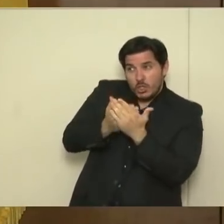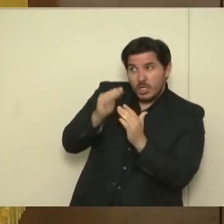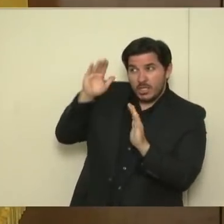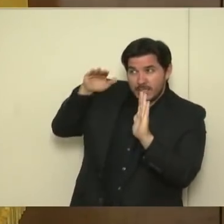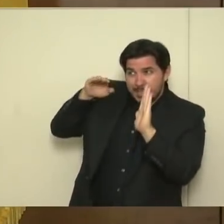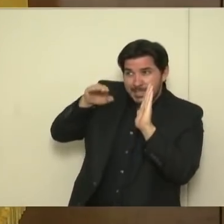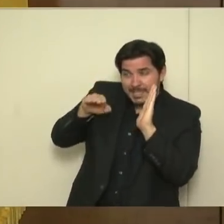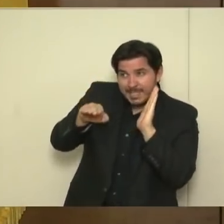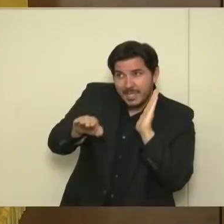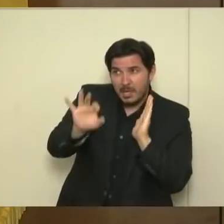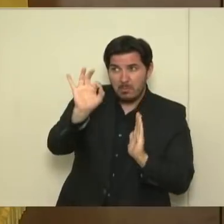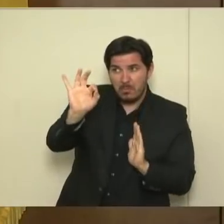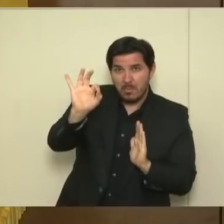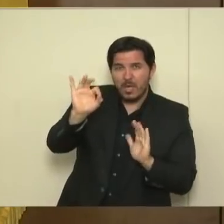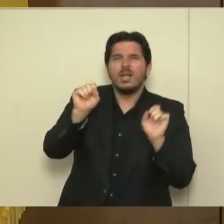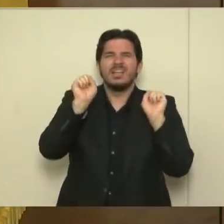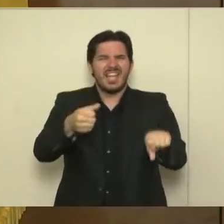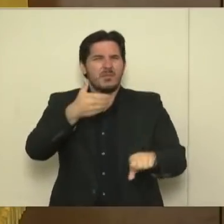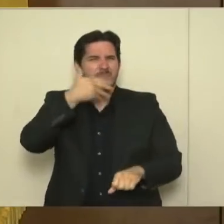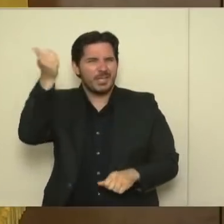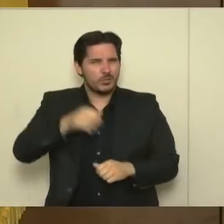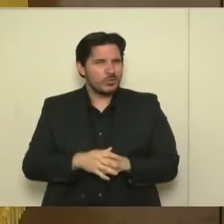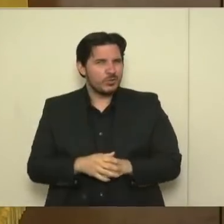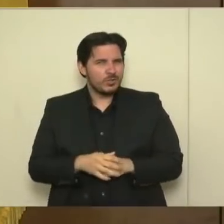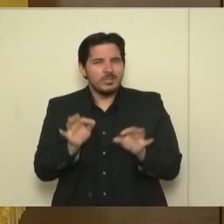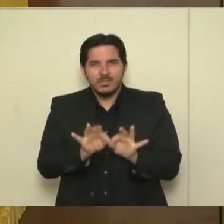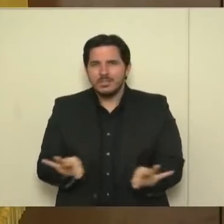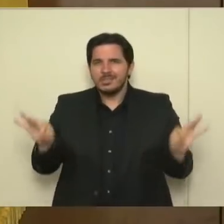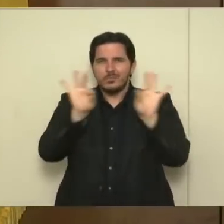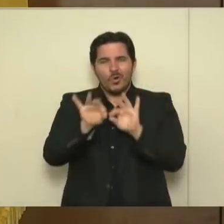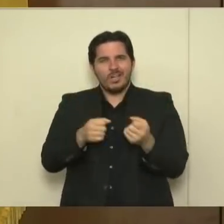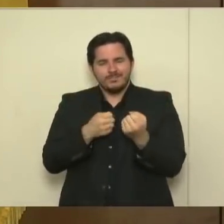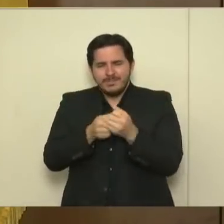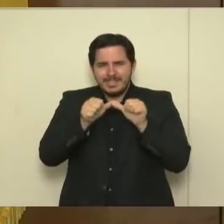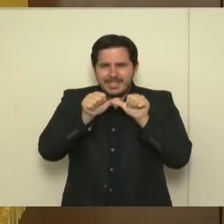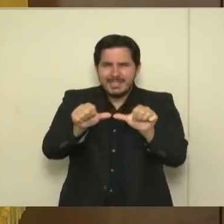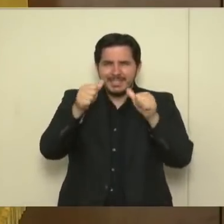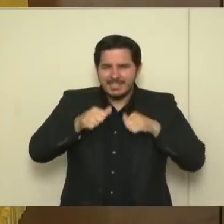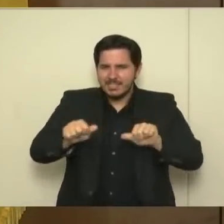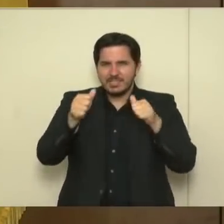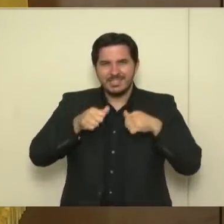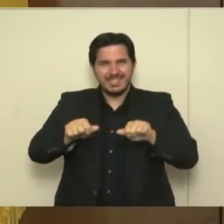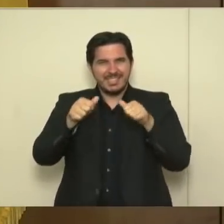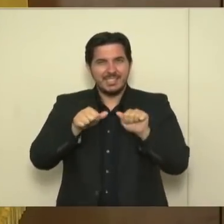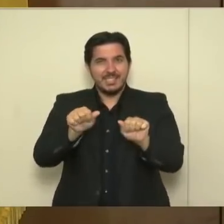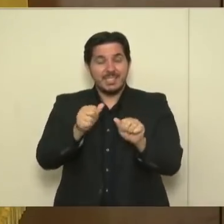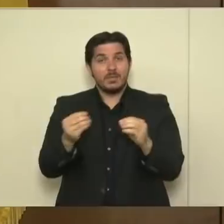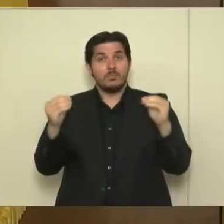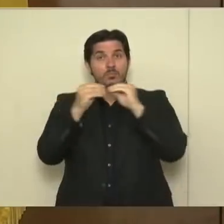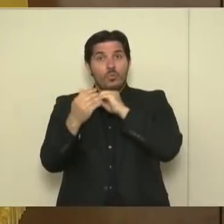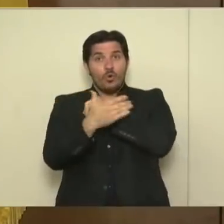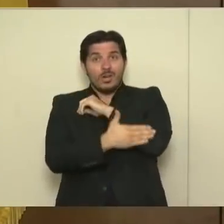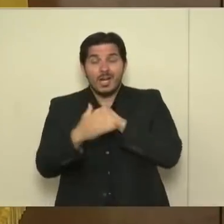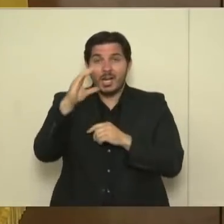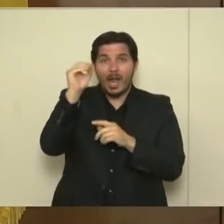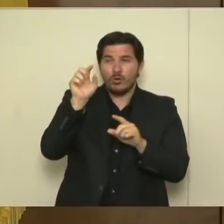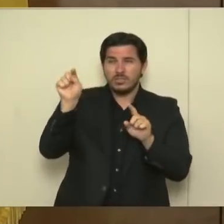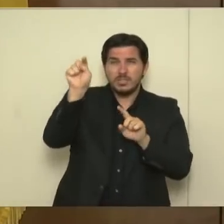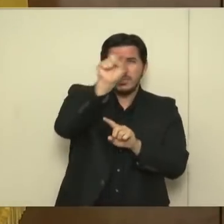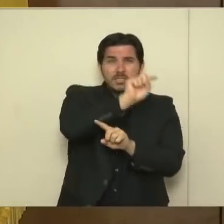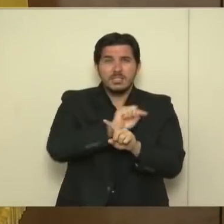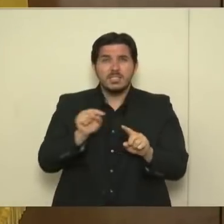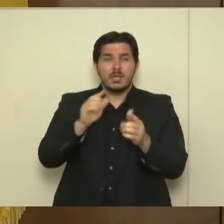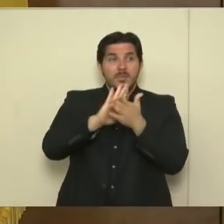keep striving, because the better we do, and the more counties that get into that green zone that Secretary Stewart will talk